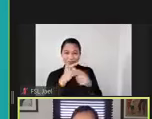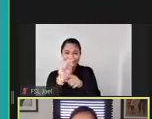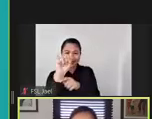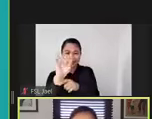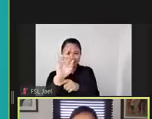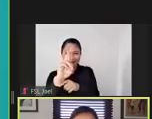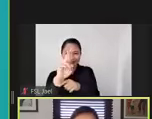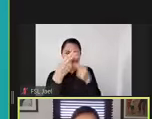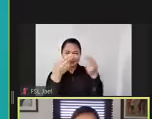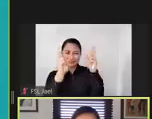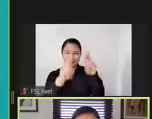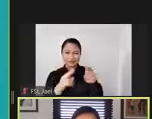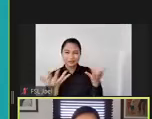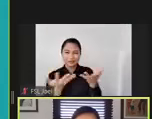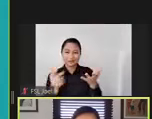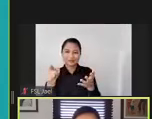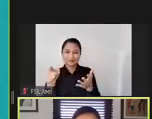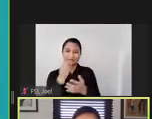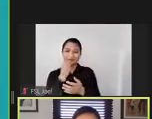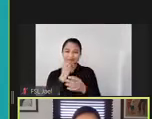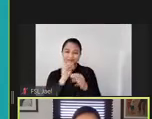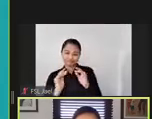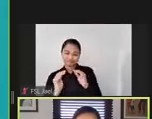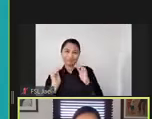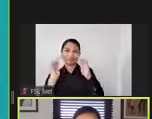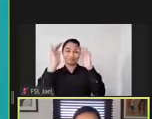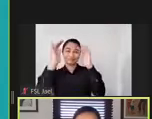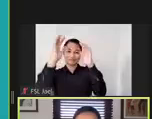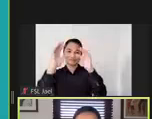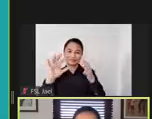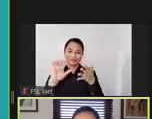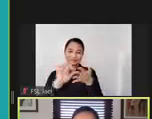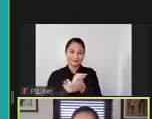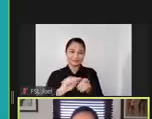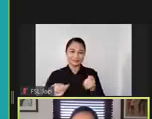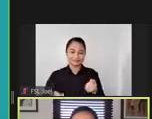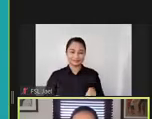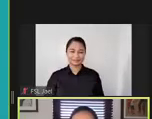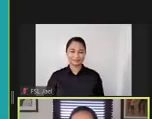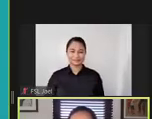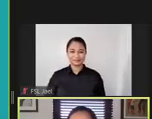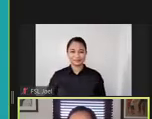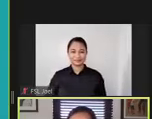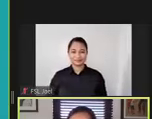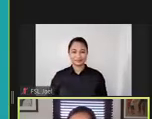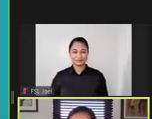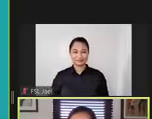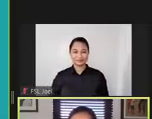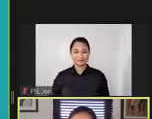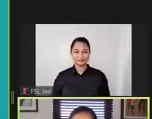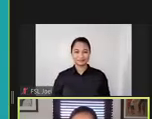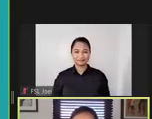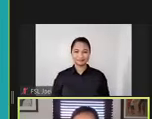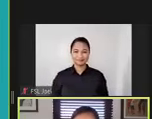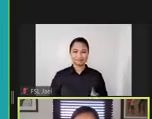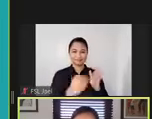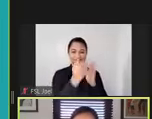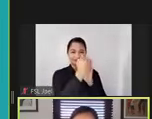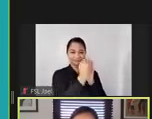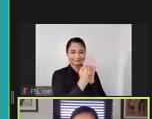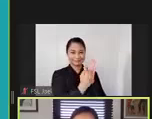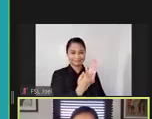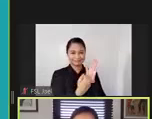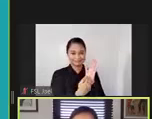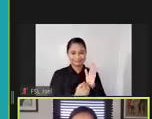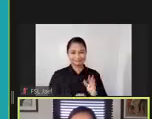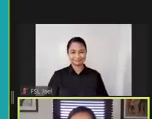There are solutions at every scale, but we really have to think about how we